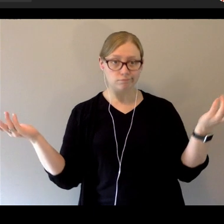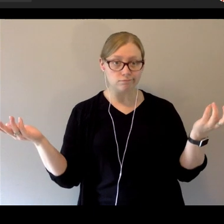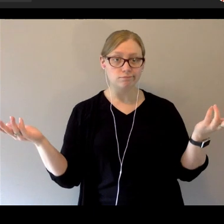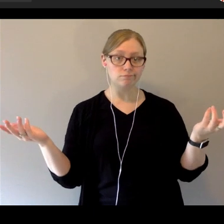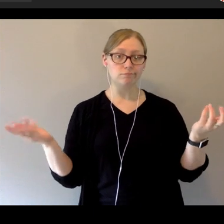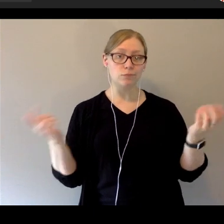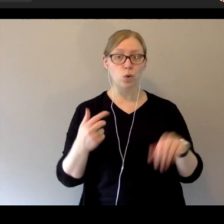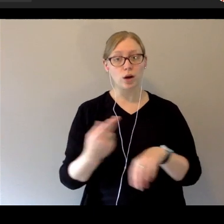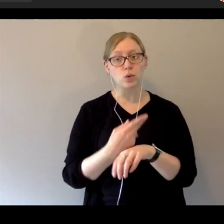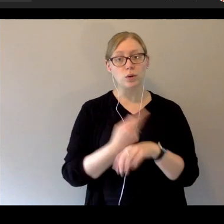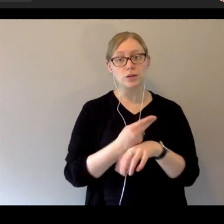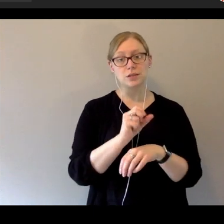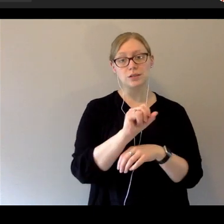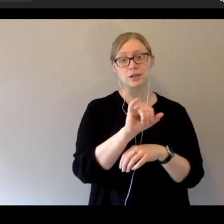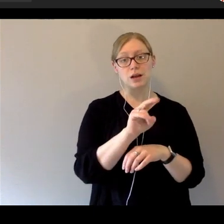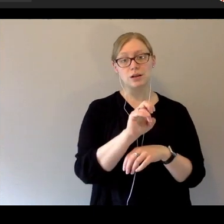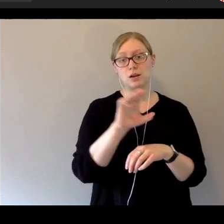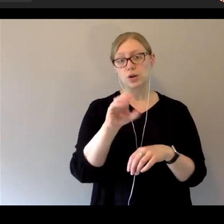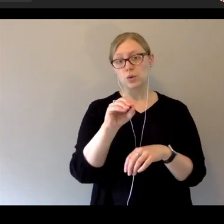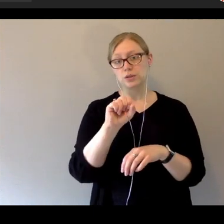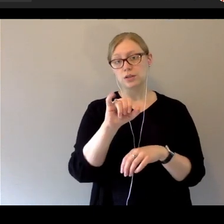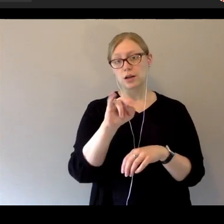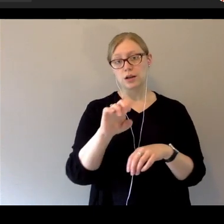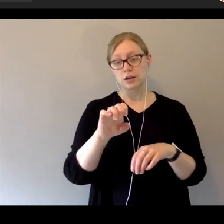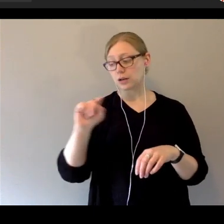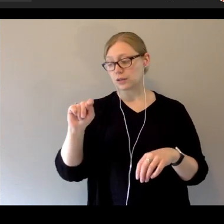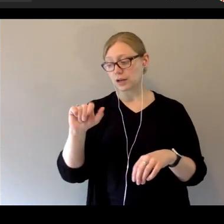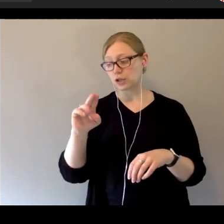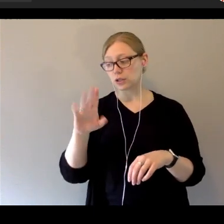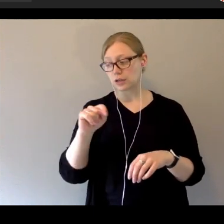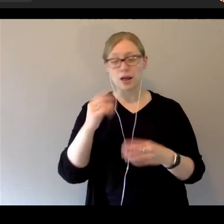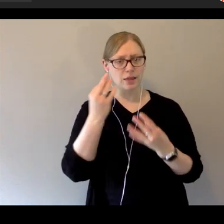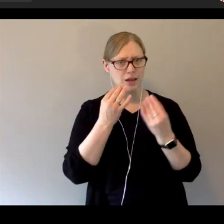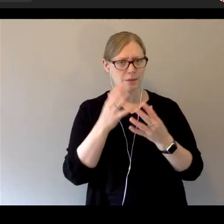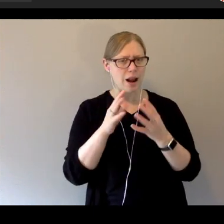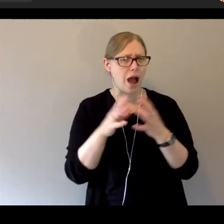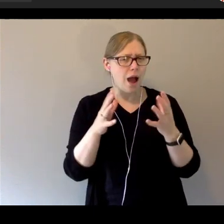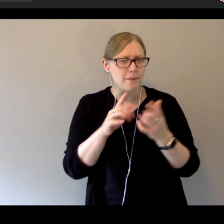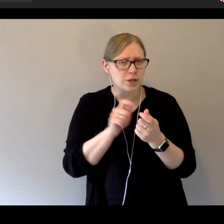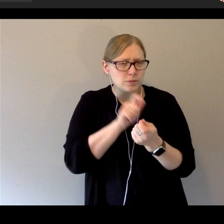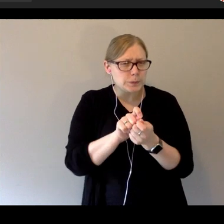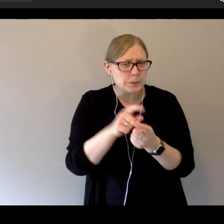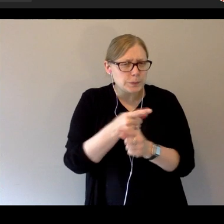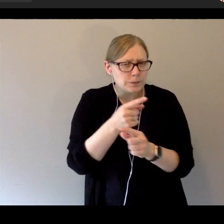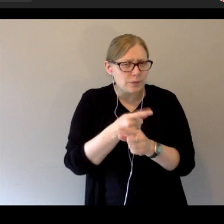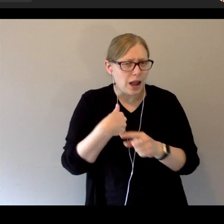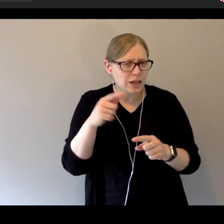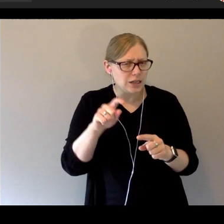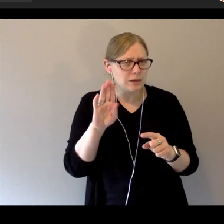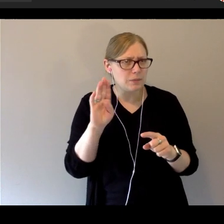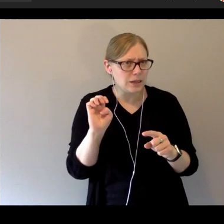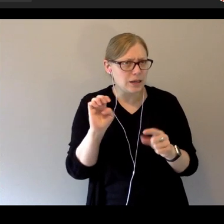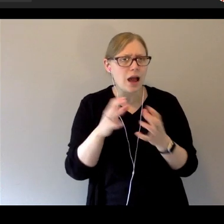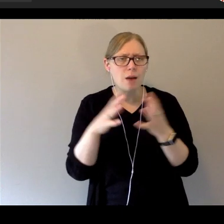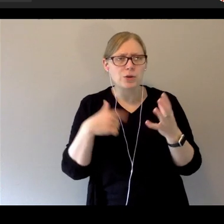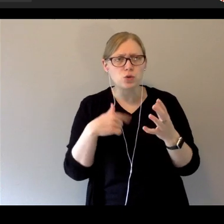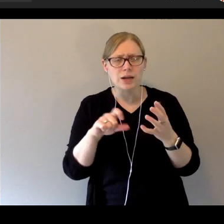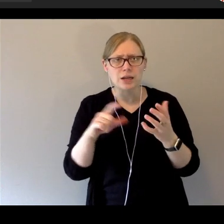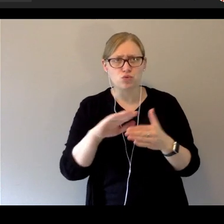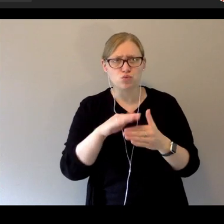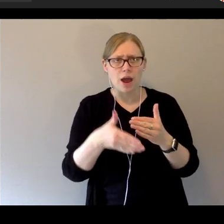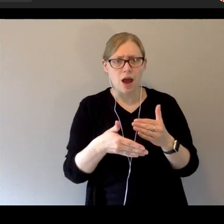tangent, I'm thinking about how accurate you need to be and what amount of rounding you need to do is something that has to be